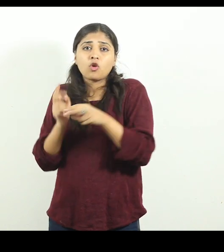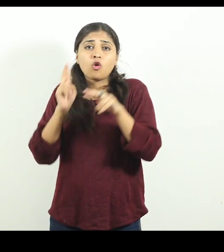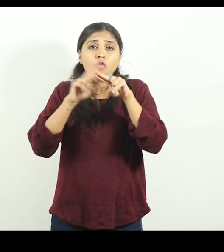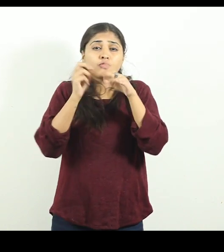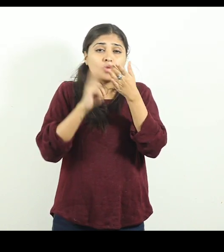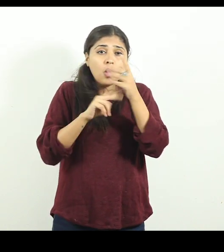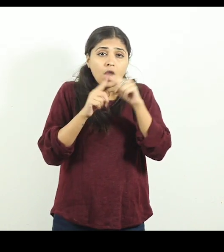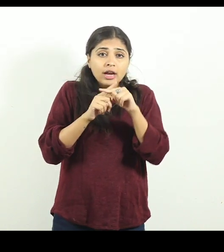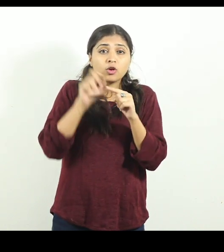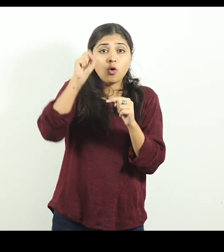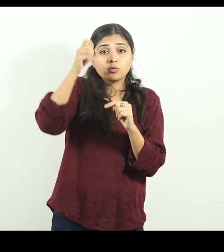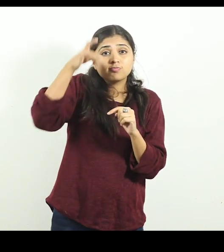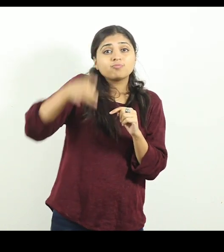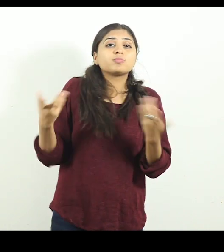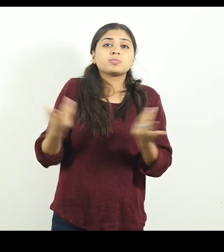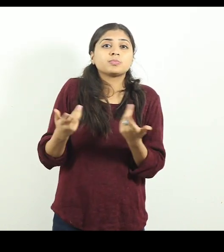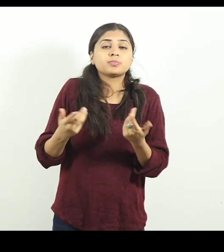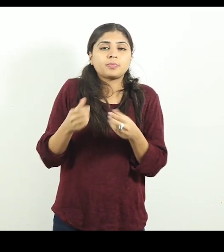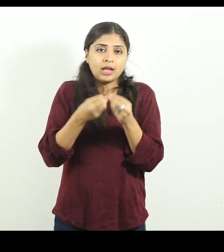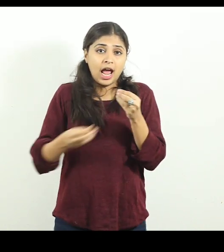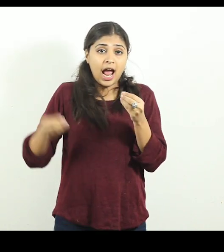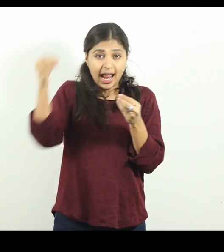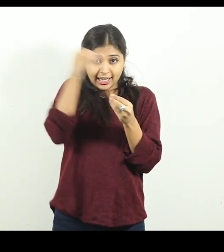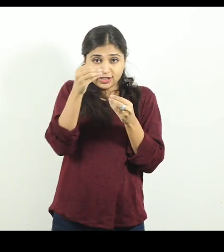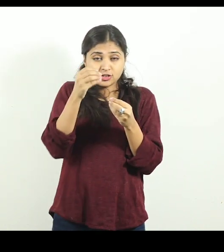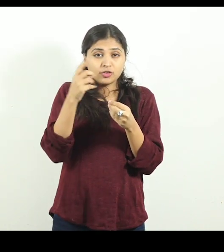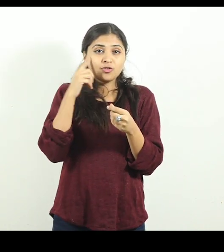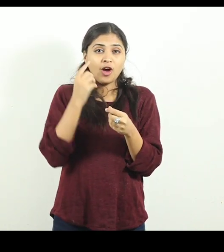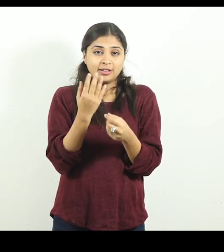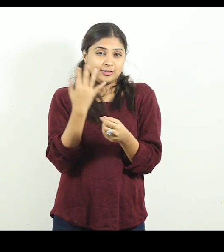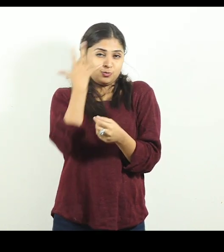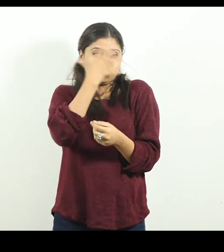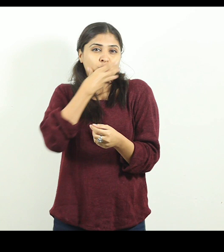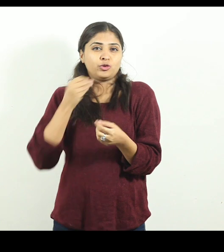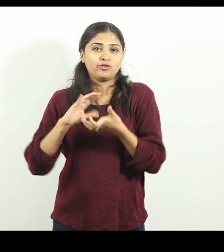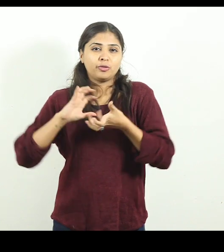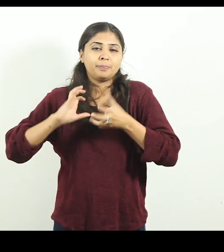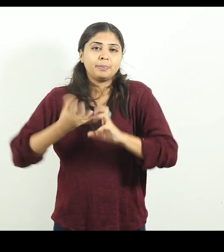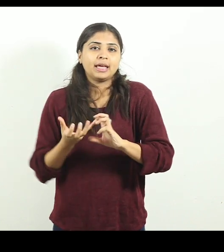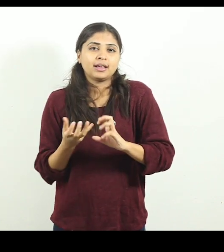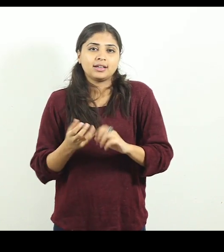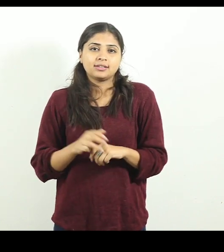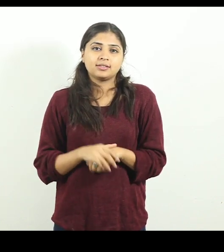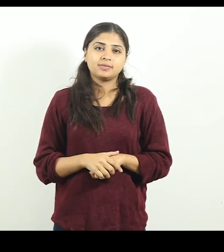Font size. The size of characters.